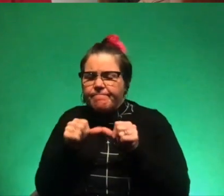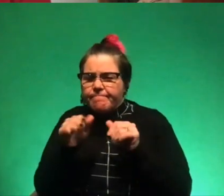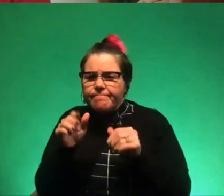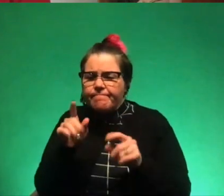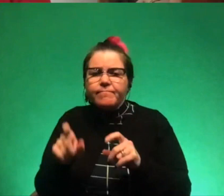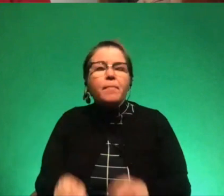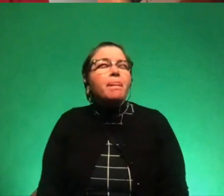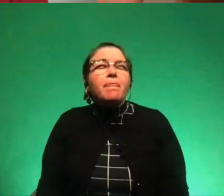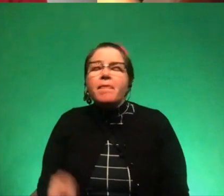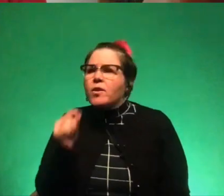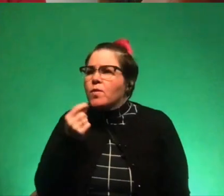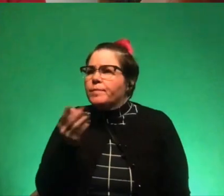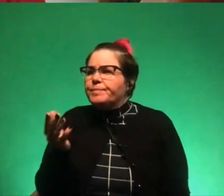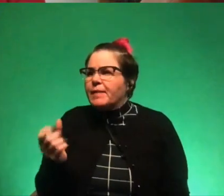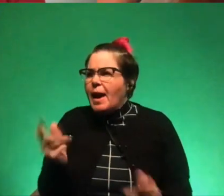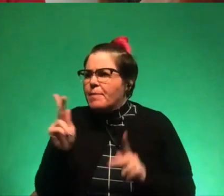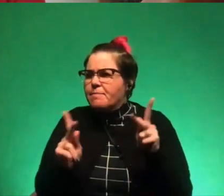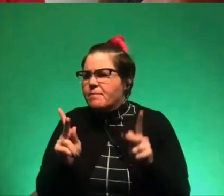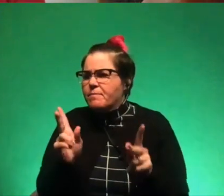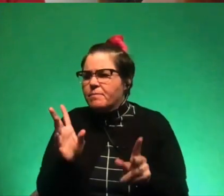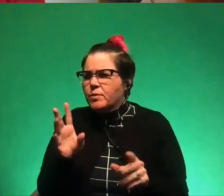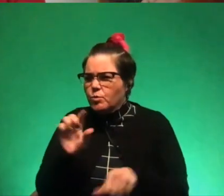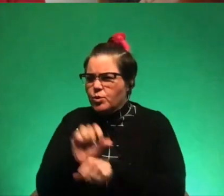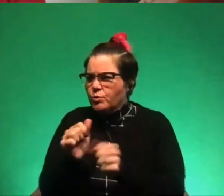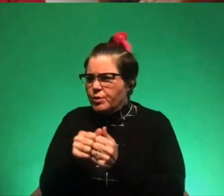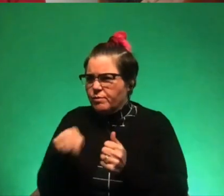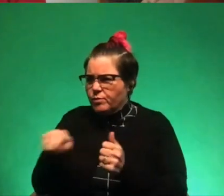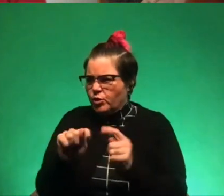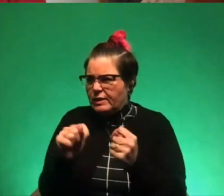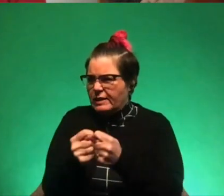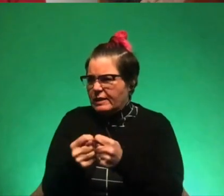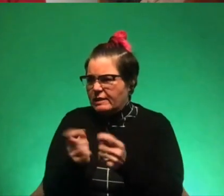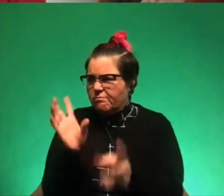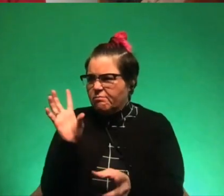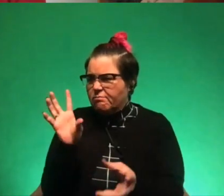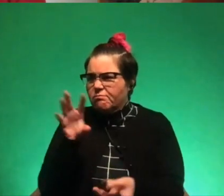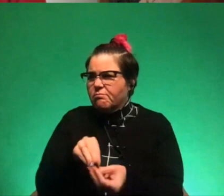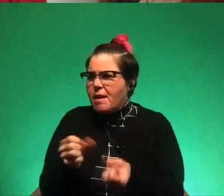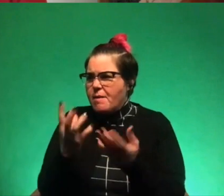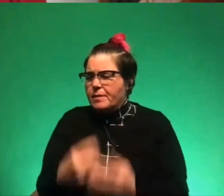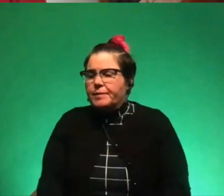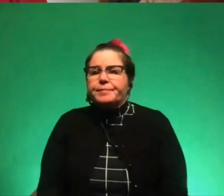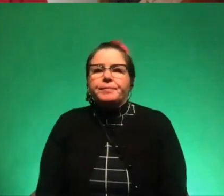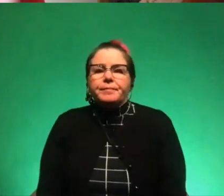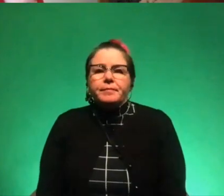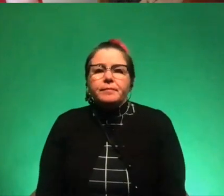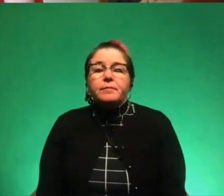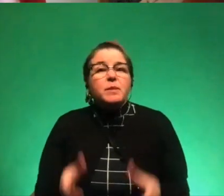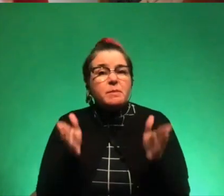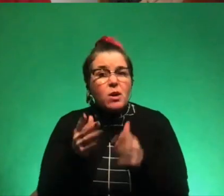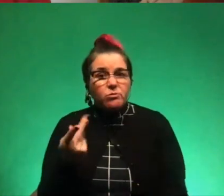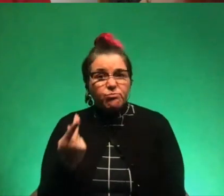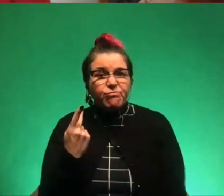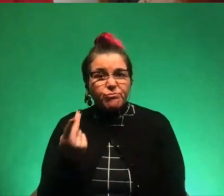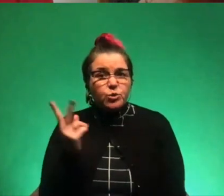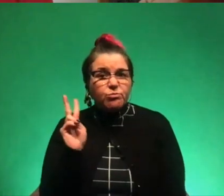cool. How many people work with you in your team when you're in Antarctica? We're a small team. There's only two of